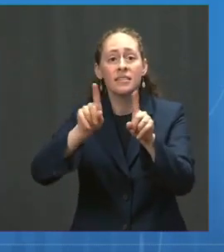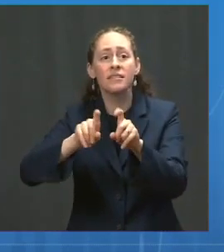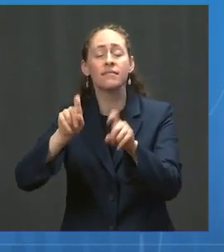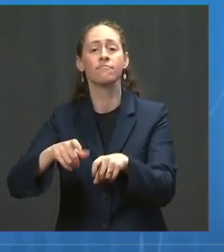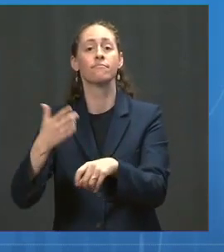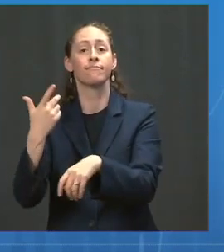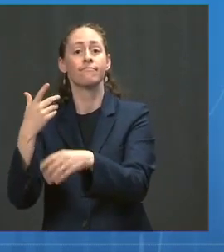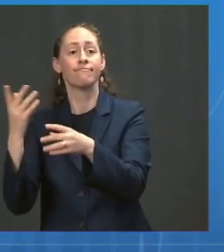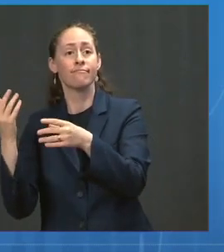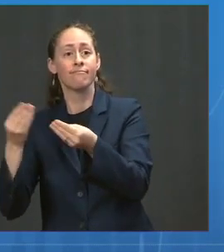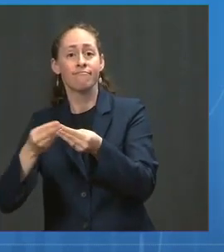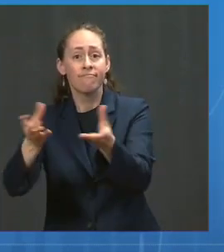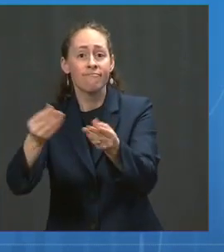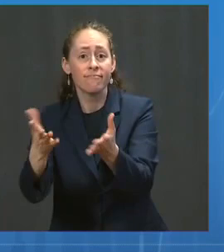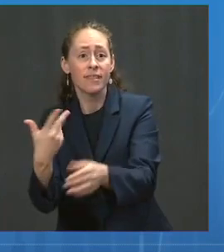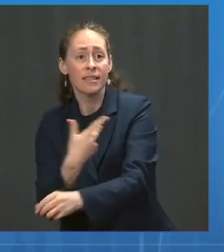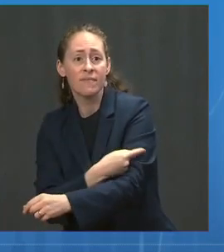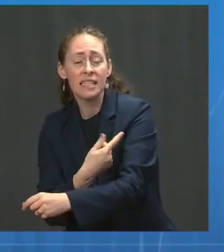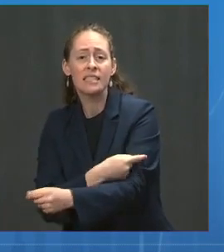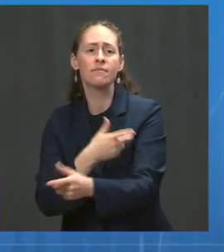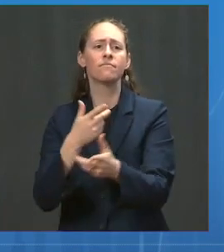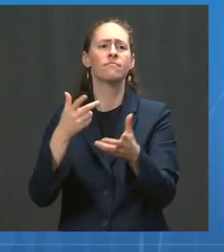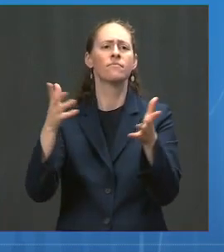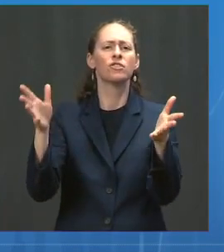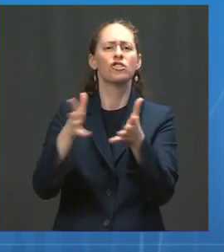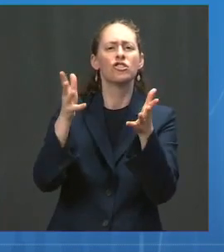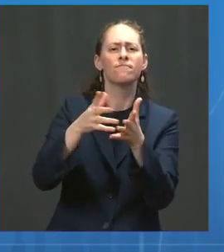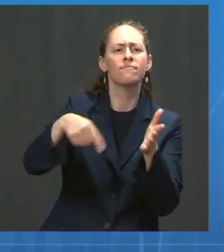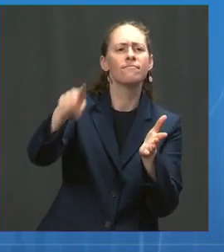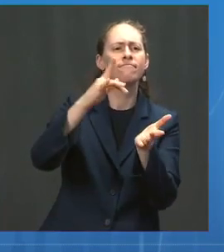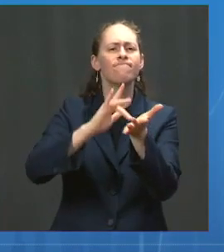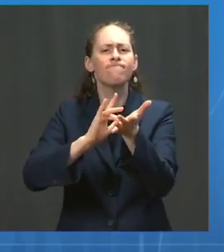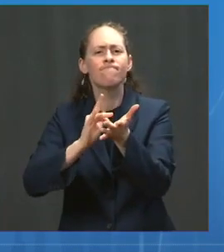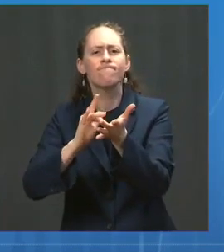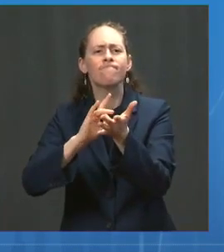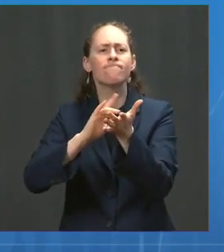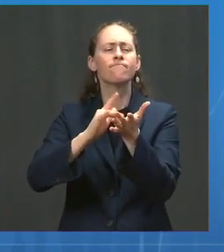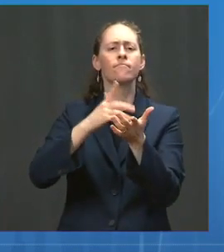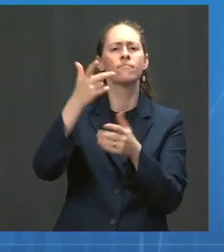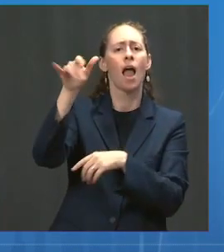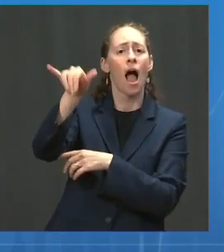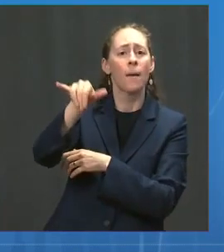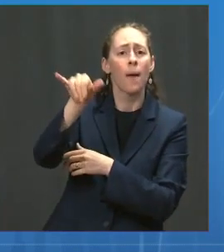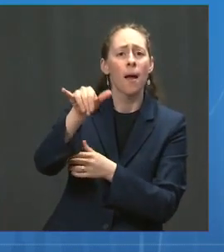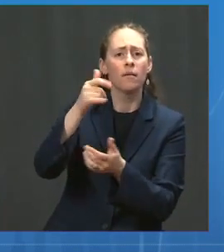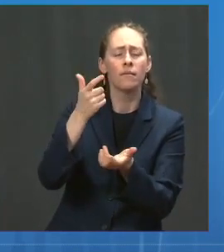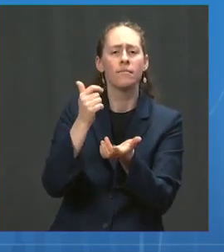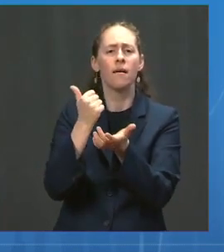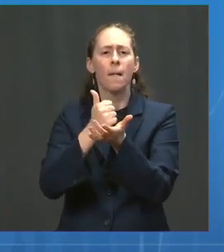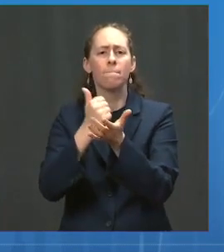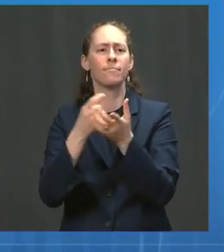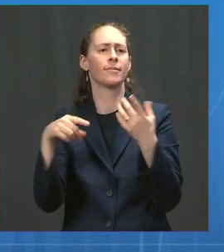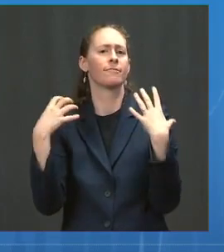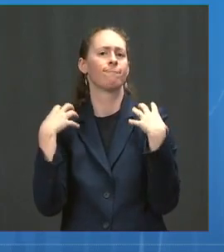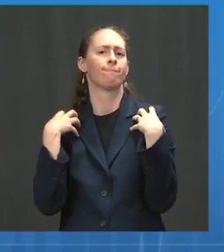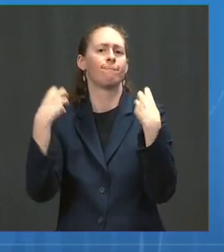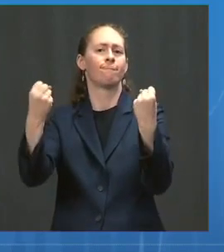more physicians to use antibody treatments, to helping states address hospital capacity issues.